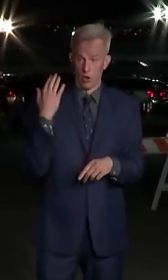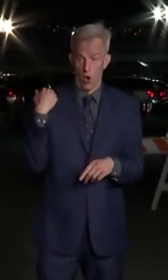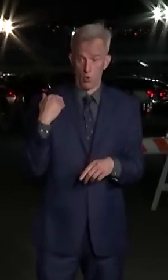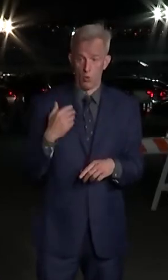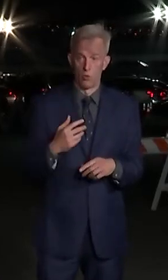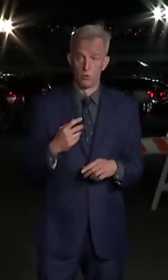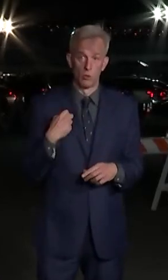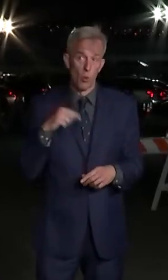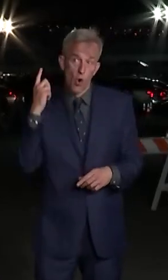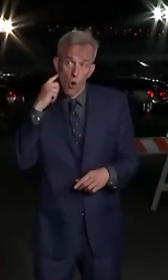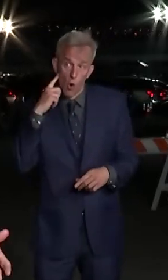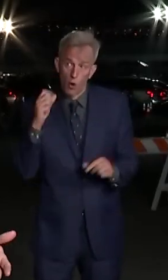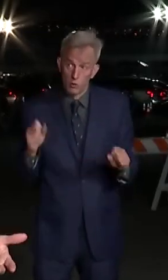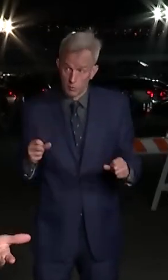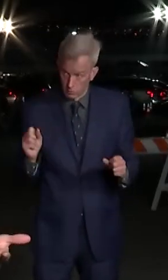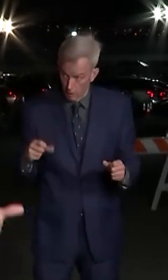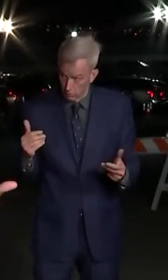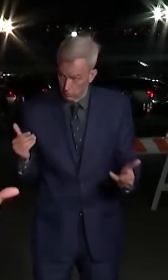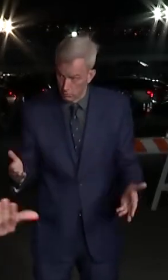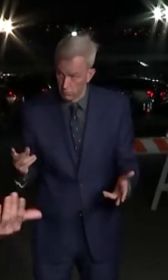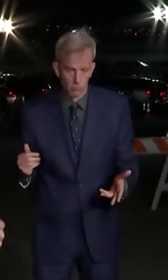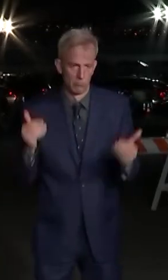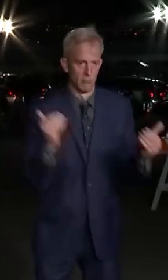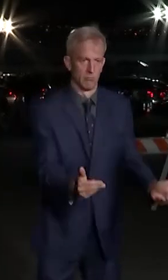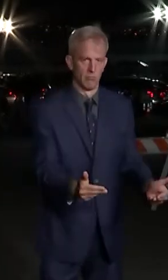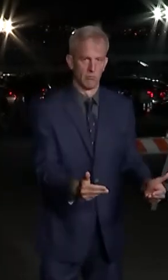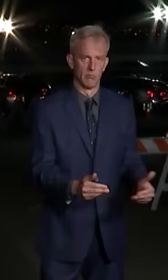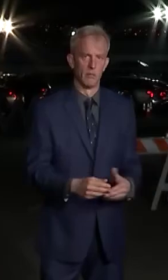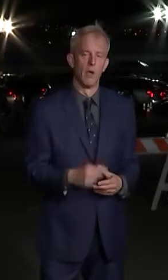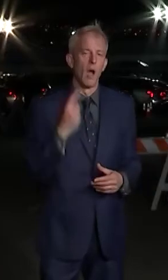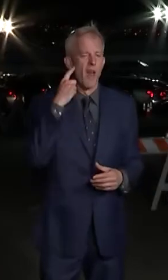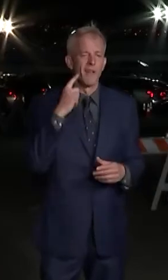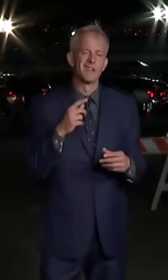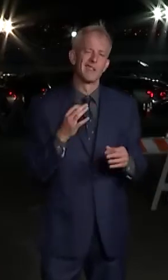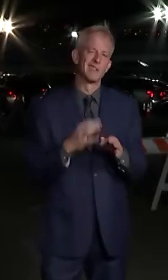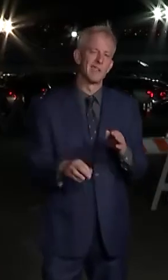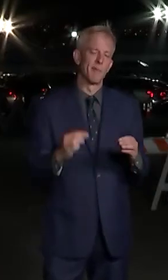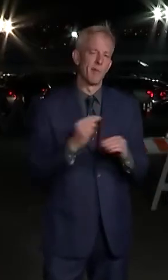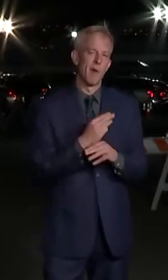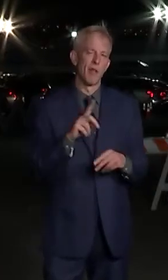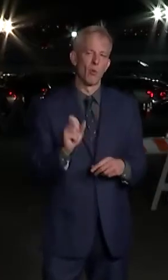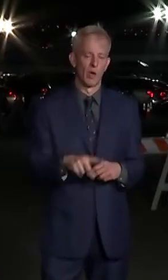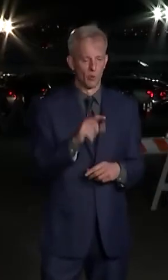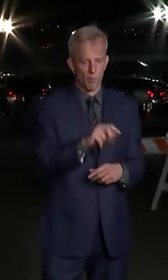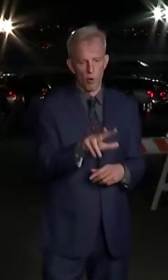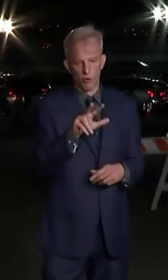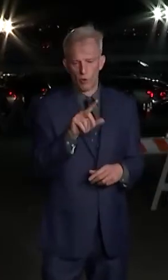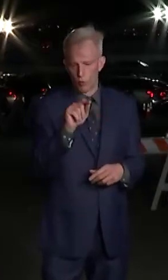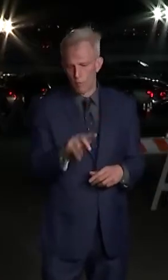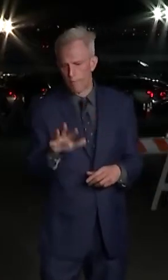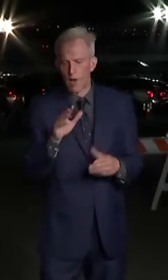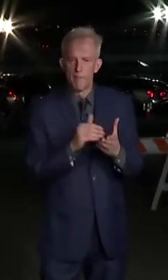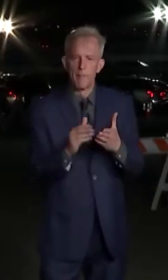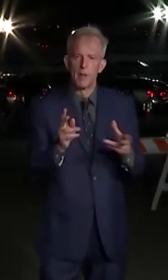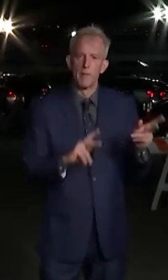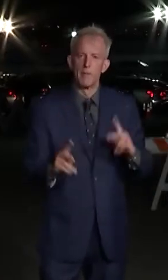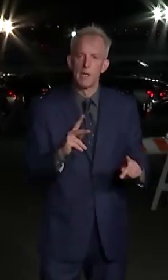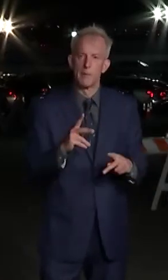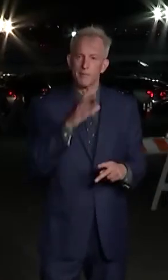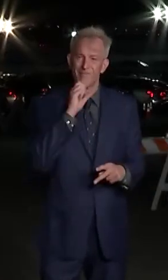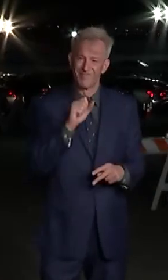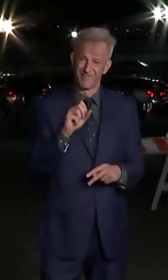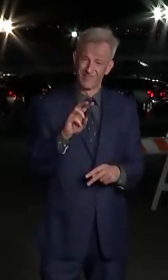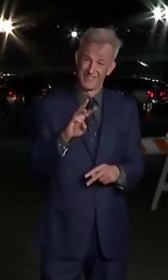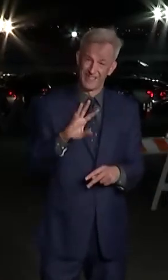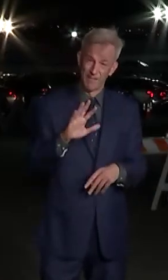it. And I think it's a simple math question. Again, 1.3 to 1.5 million people who are 65 and over in the county